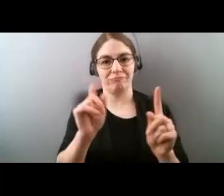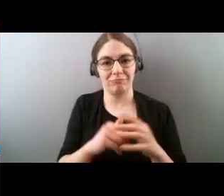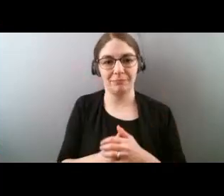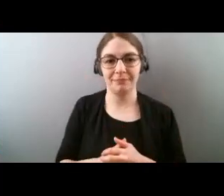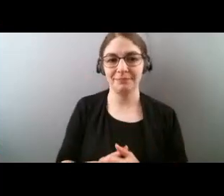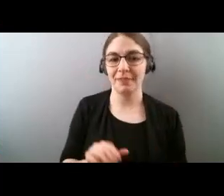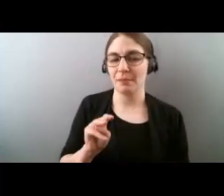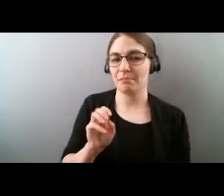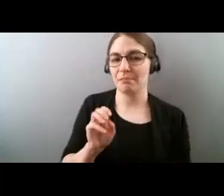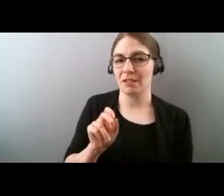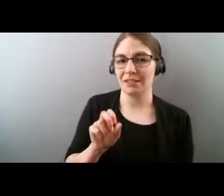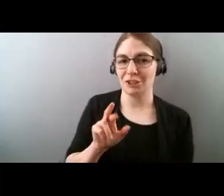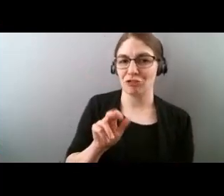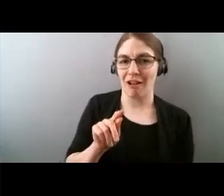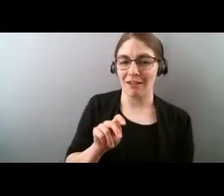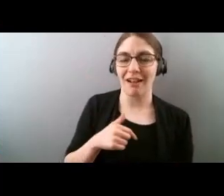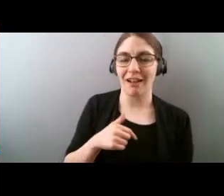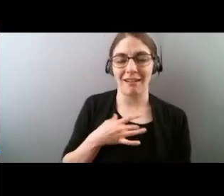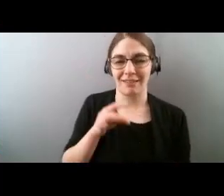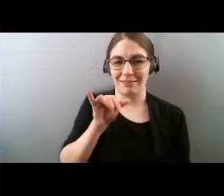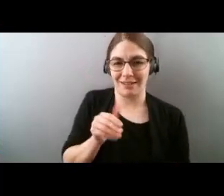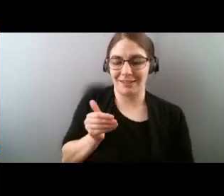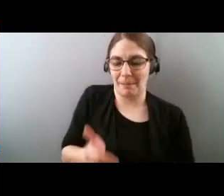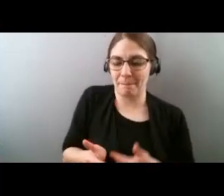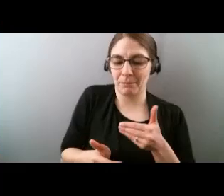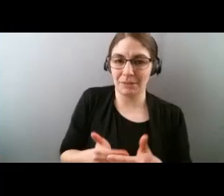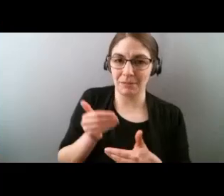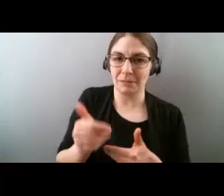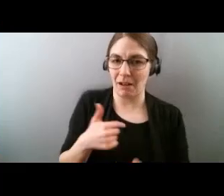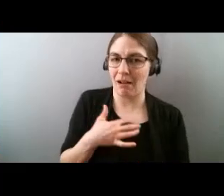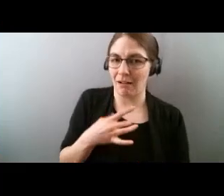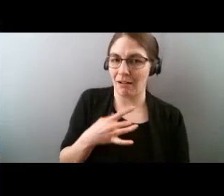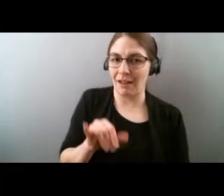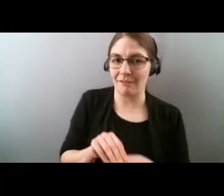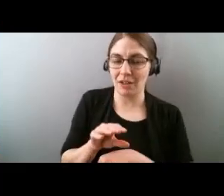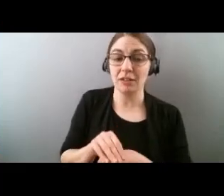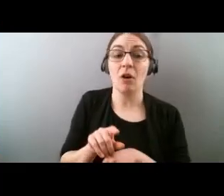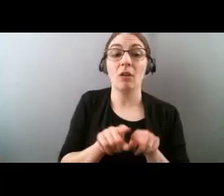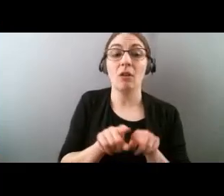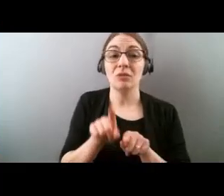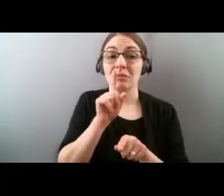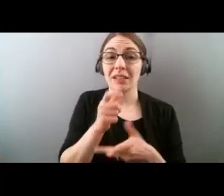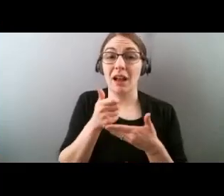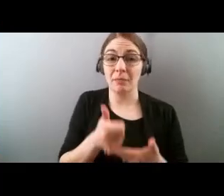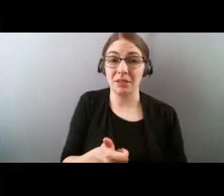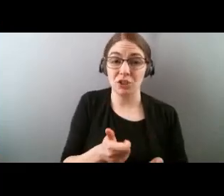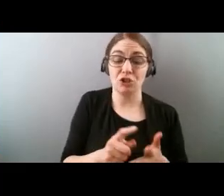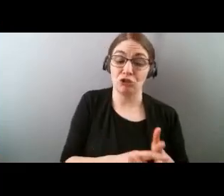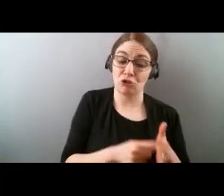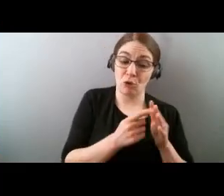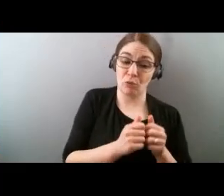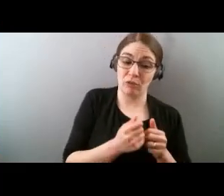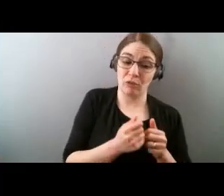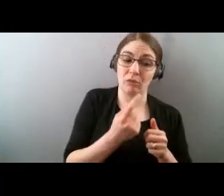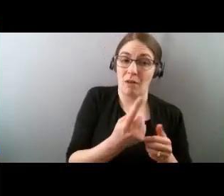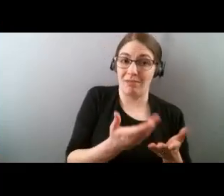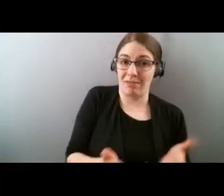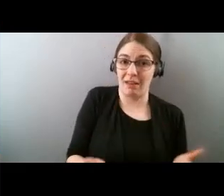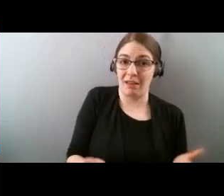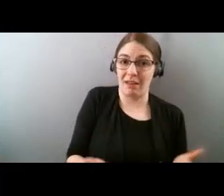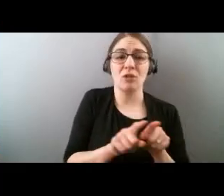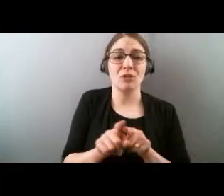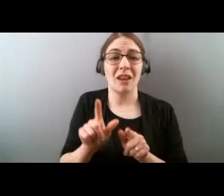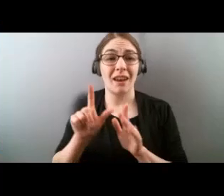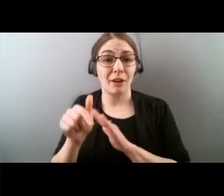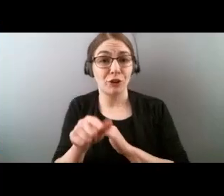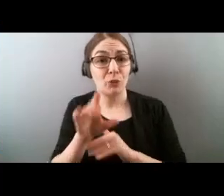by step. My experience was also that it was very helpful to start somewhere, and then eventually you're also going to identify